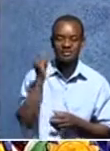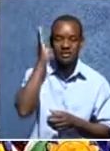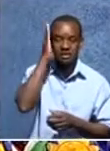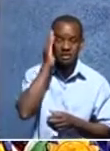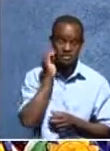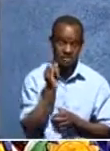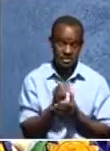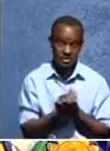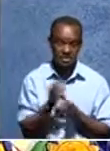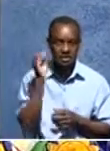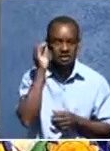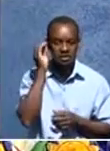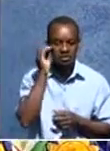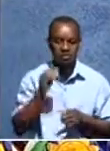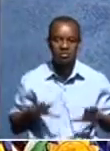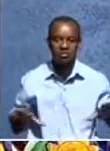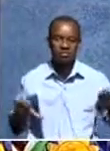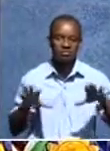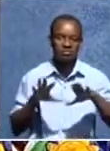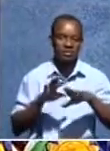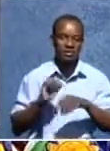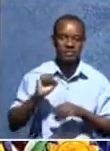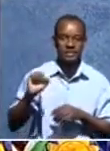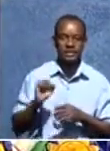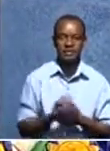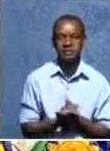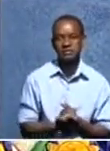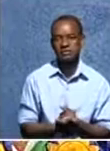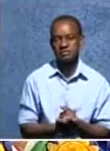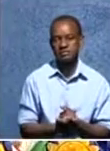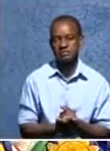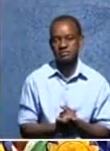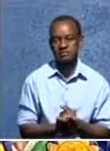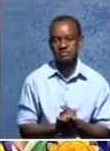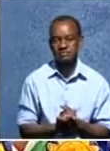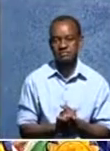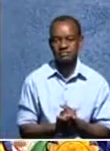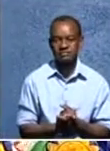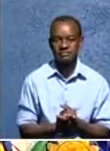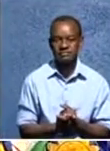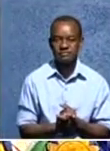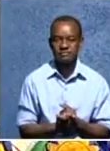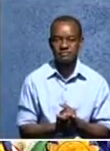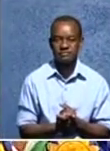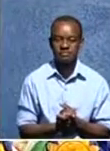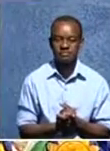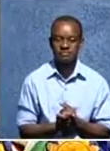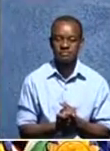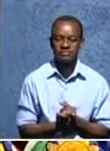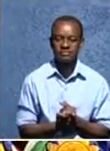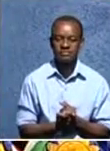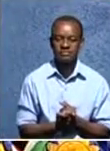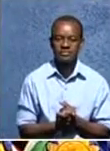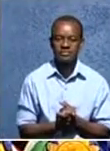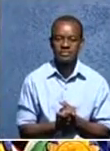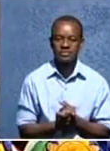own environment. And even I, if I want to leave the hustle and bustle of my own work and go to my most favorite spot, and sorry for all the rest, but to sit on the